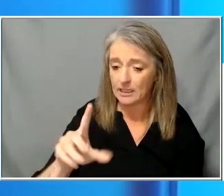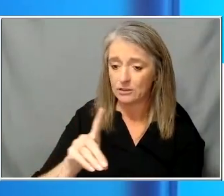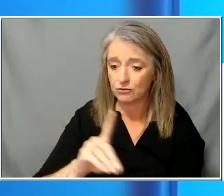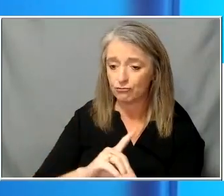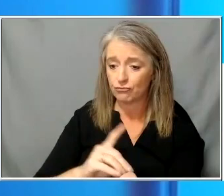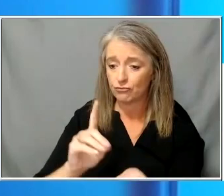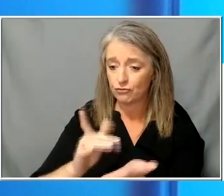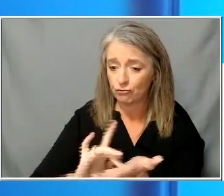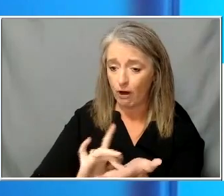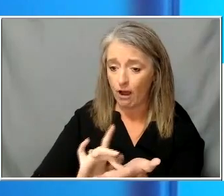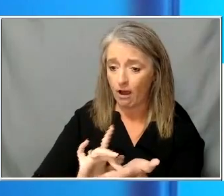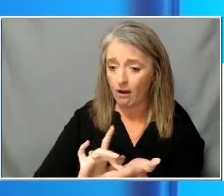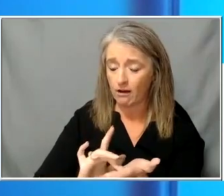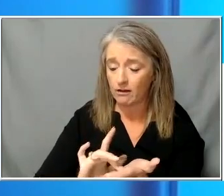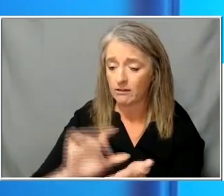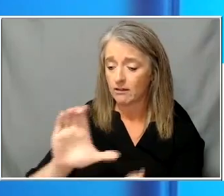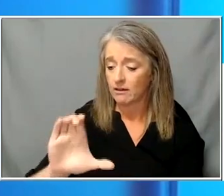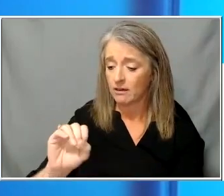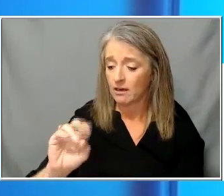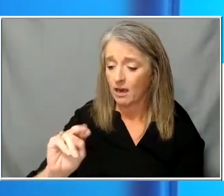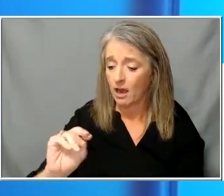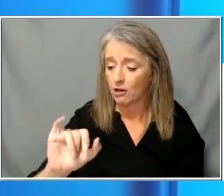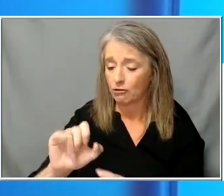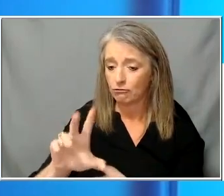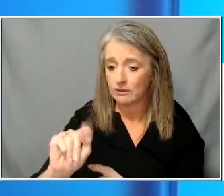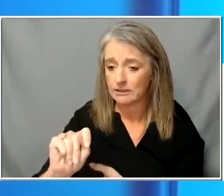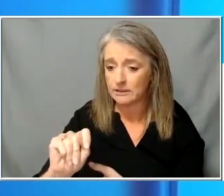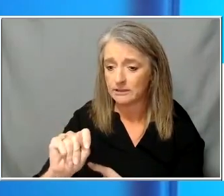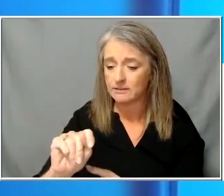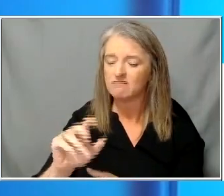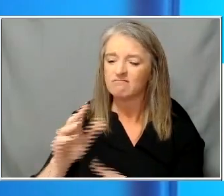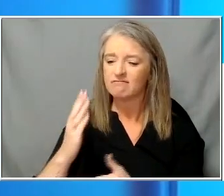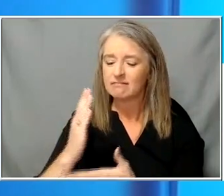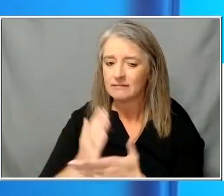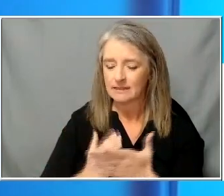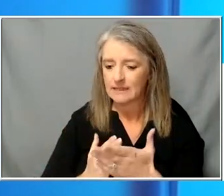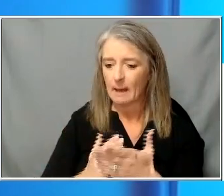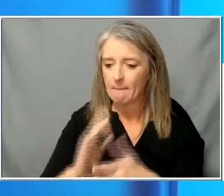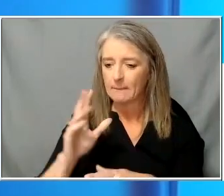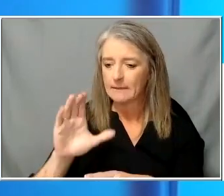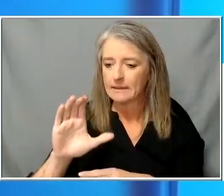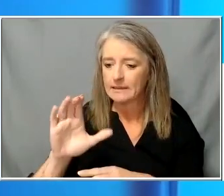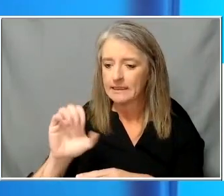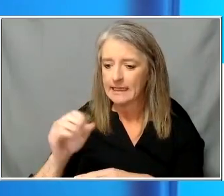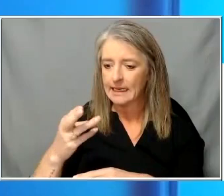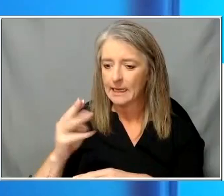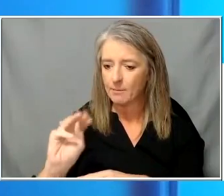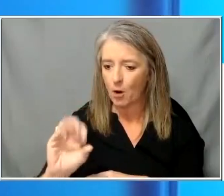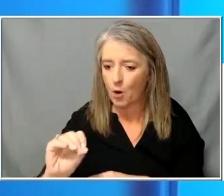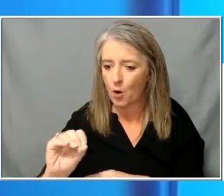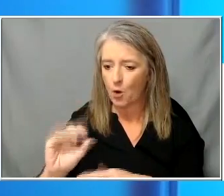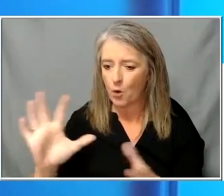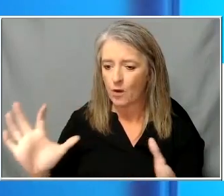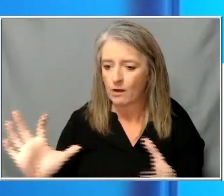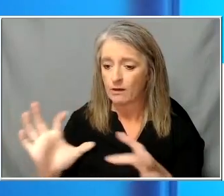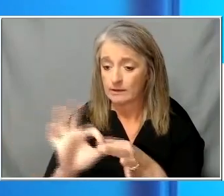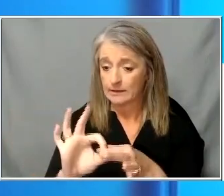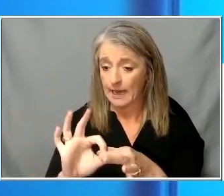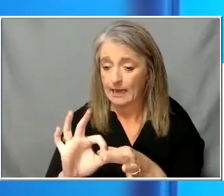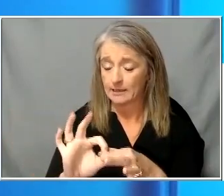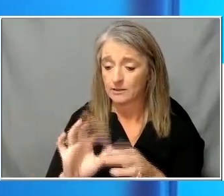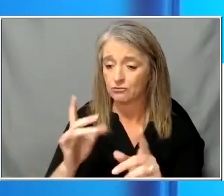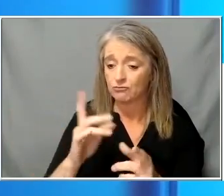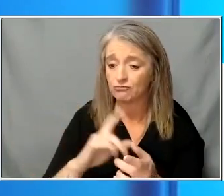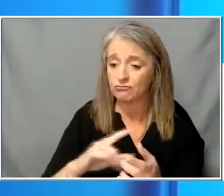are is we take molecules of chemotherapy or cytotoxic agents, and they are attached to a